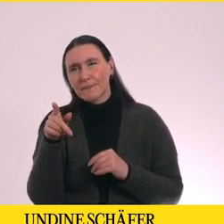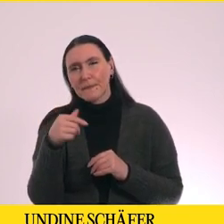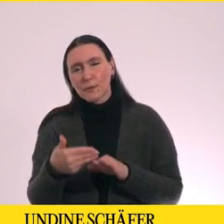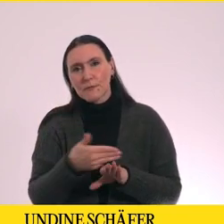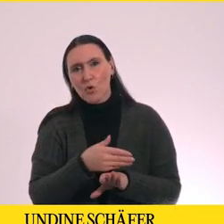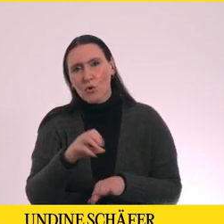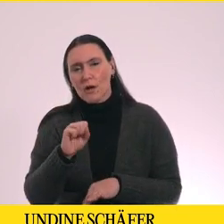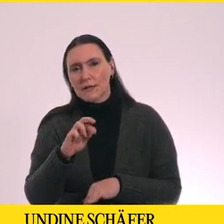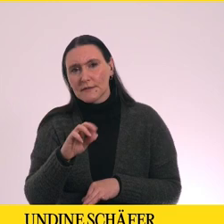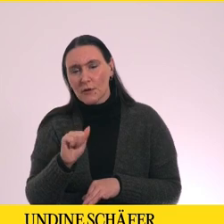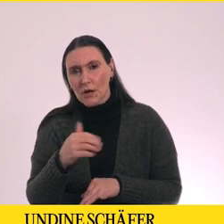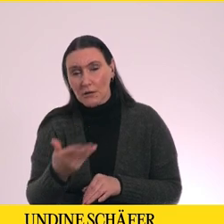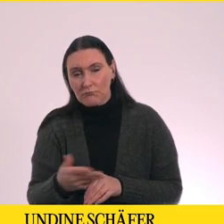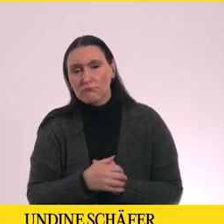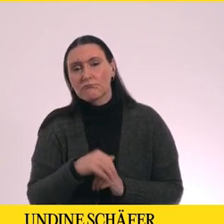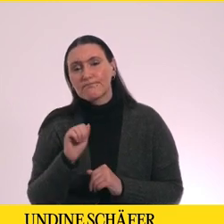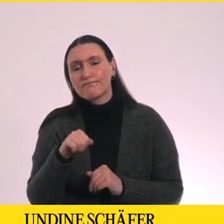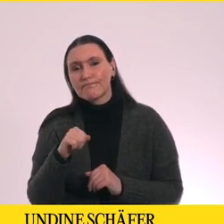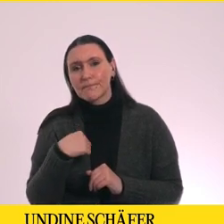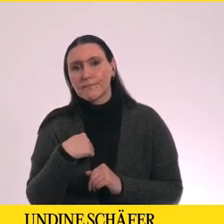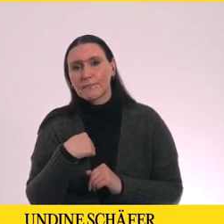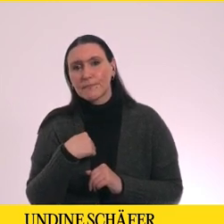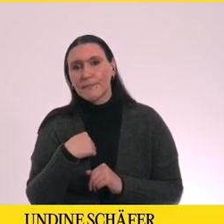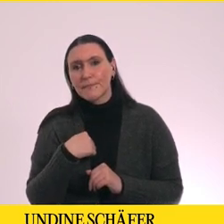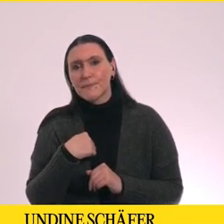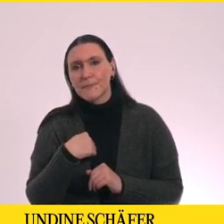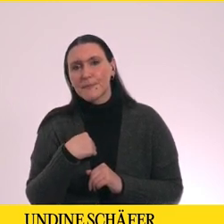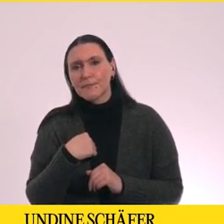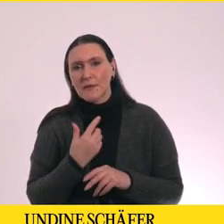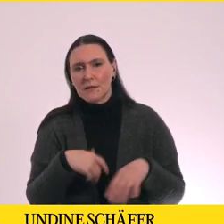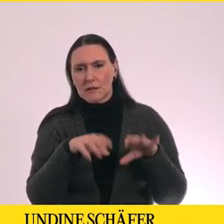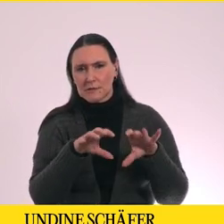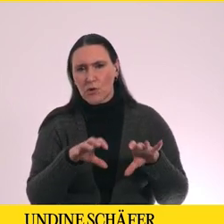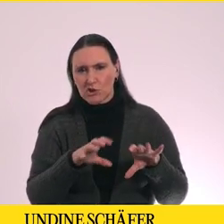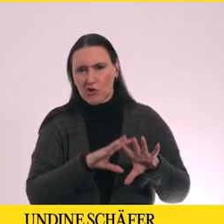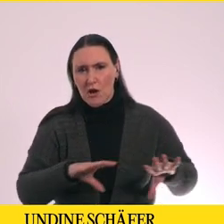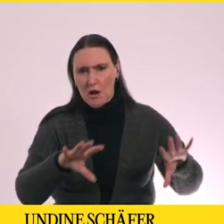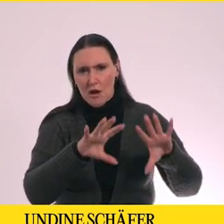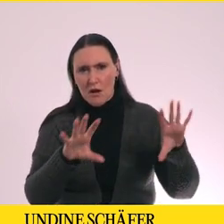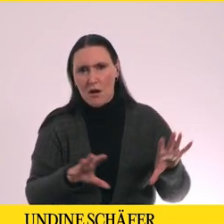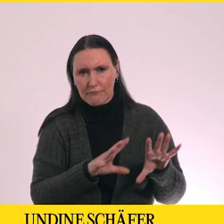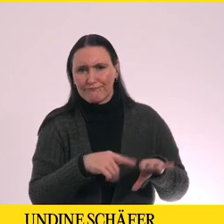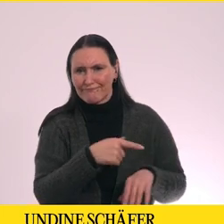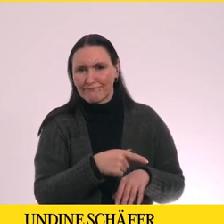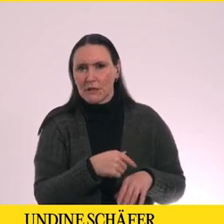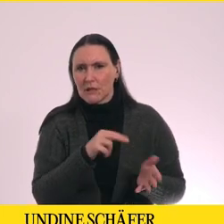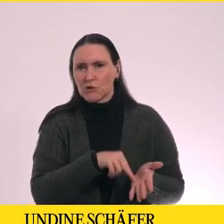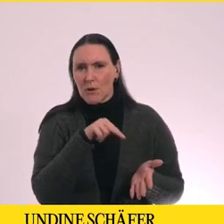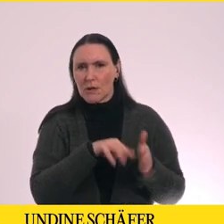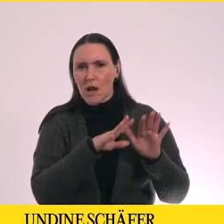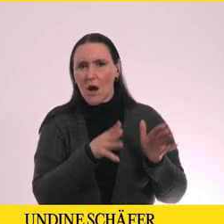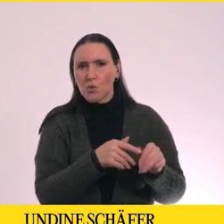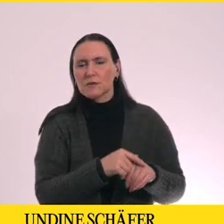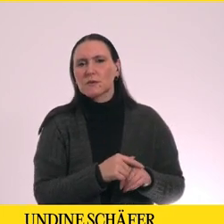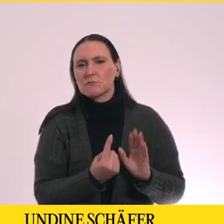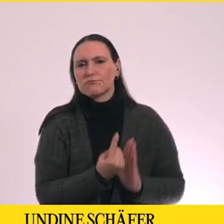we have a unique support structure that wouldn't otherwise exist, that really makes the art.